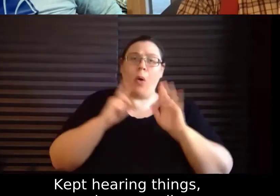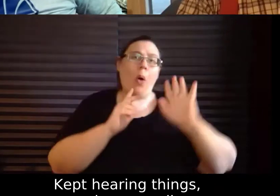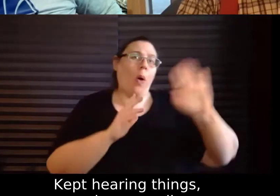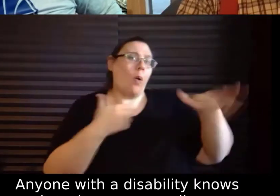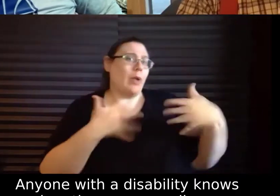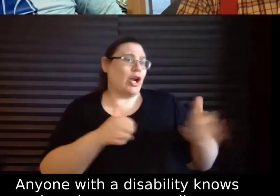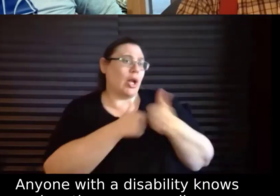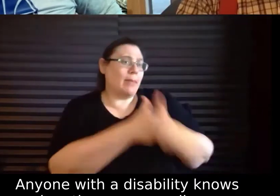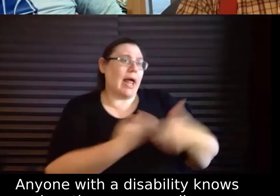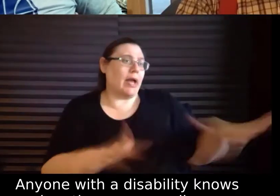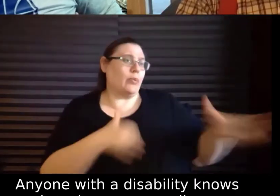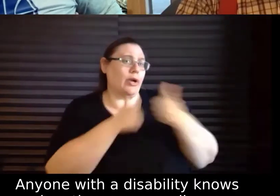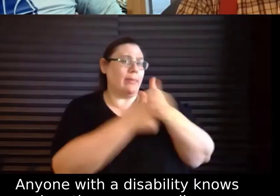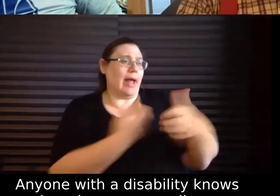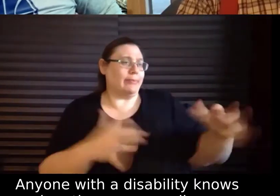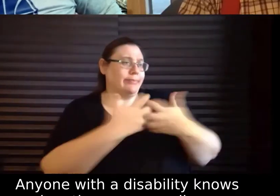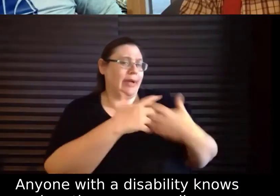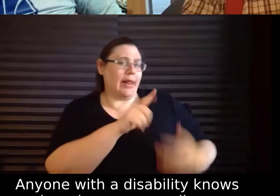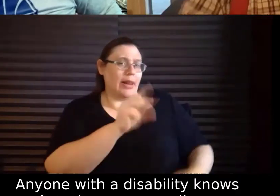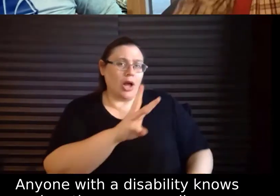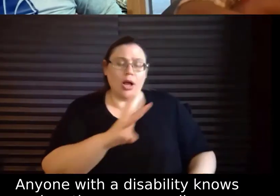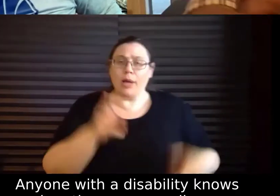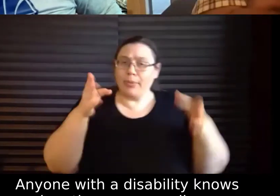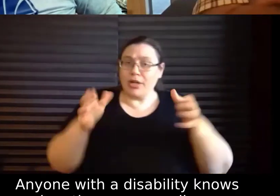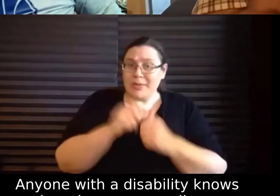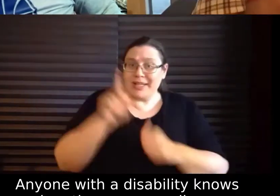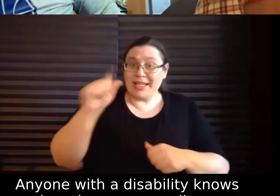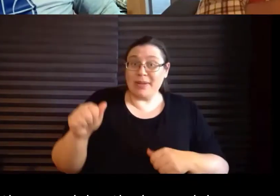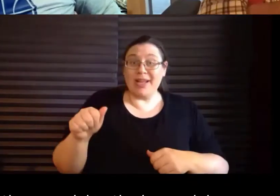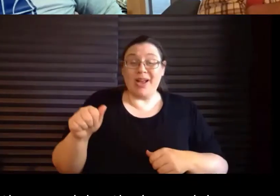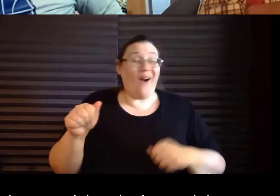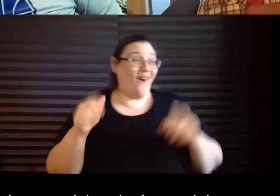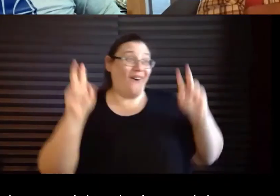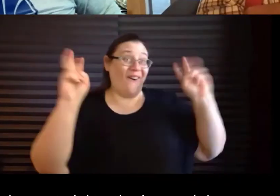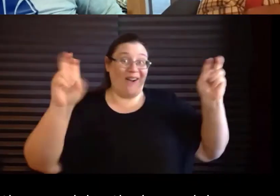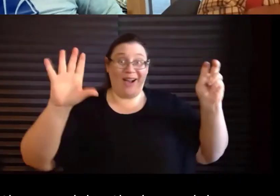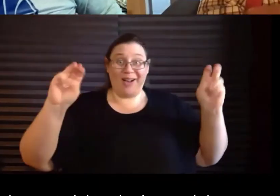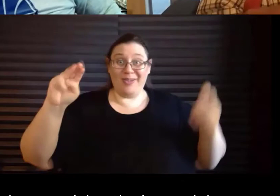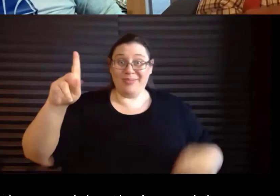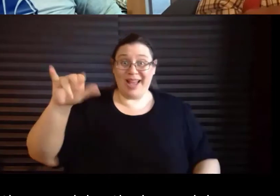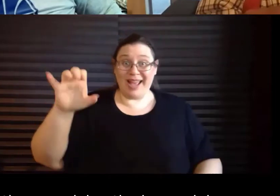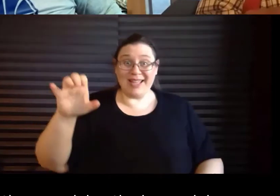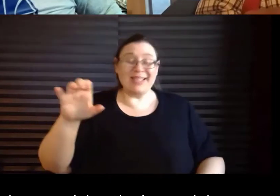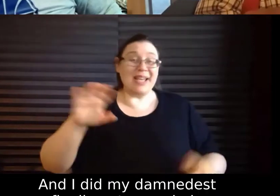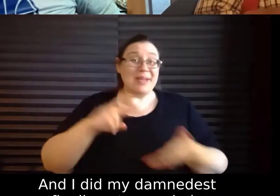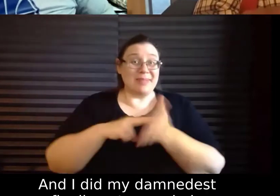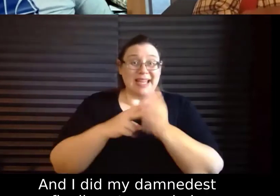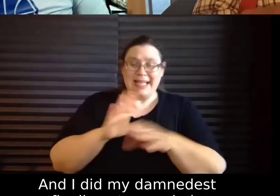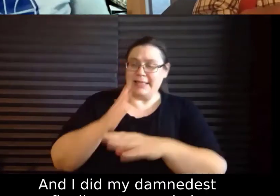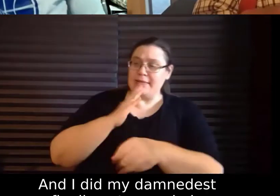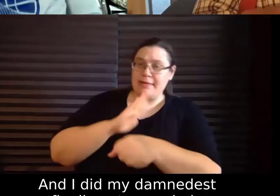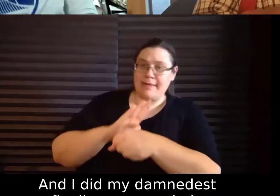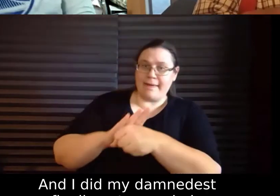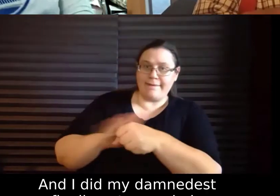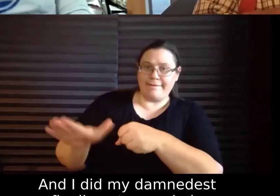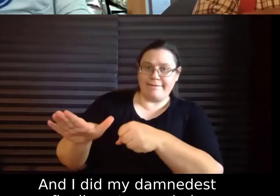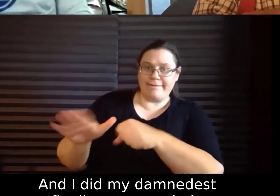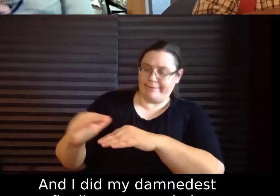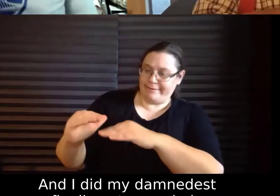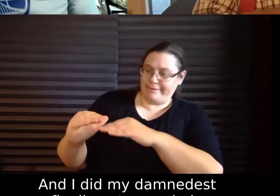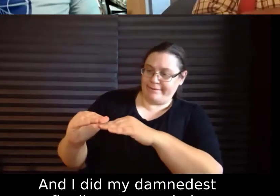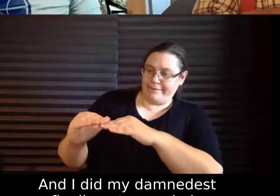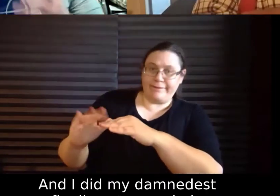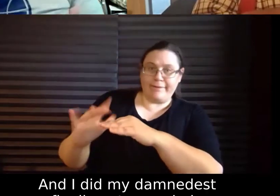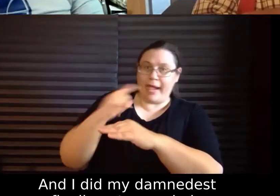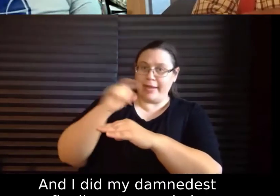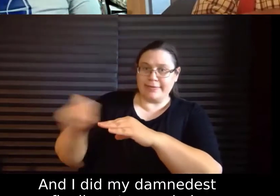compliance. And anybody with a disability knows when they're saying compliance, they mean they're doing the bare minimum. And I did